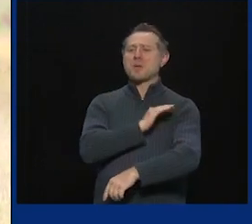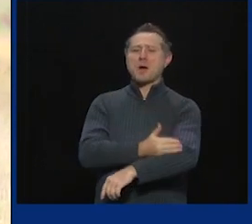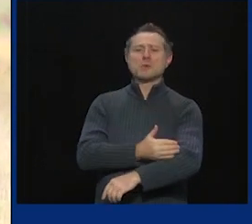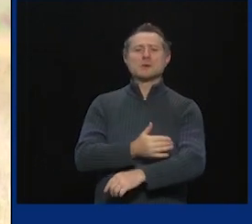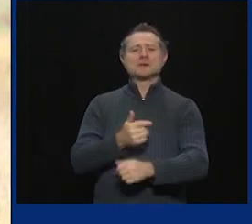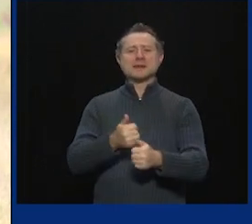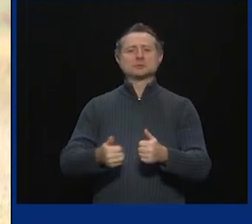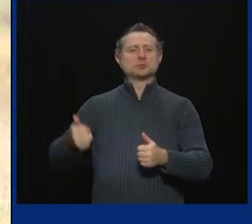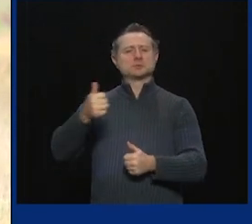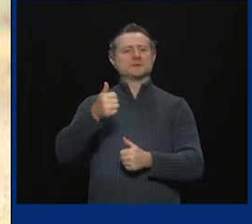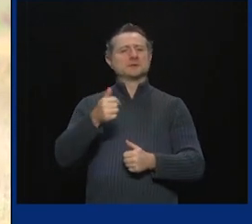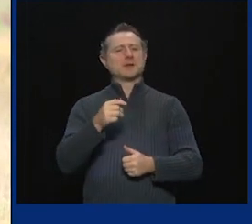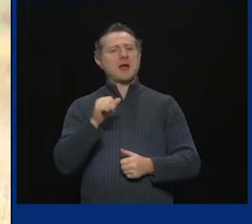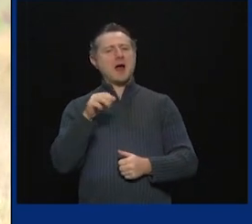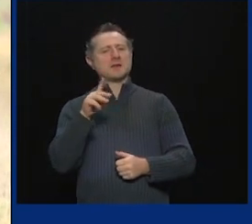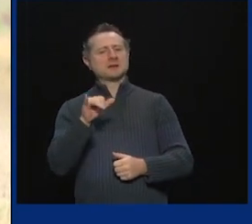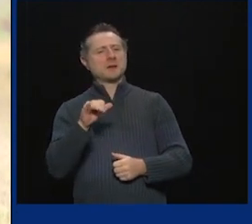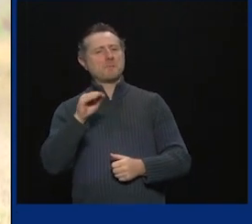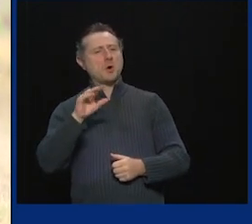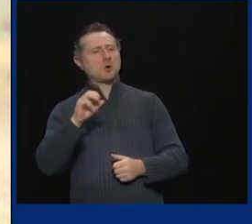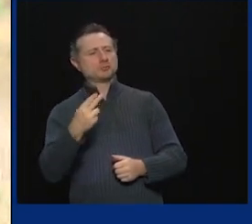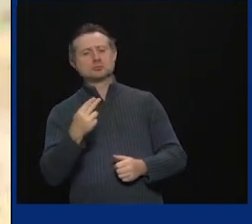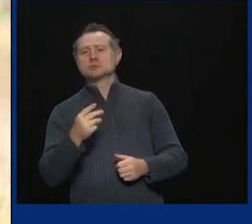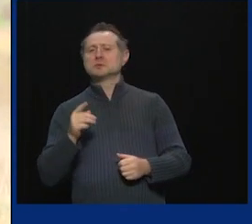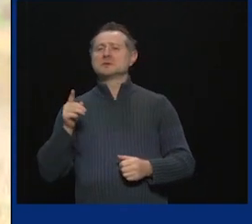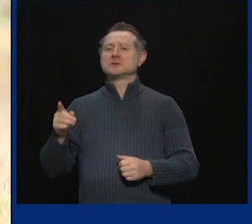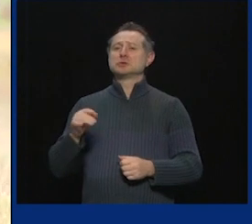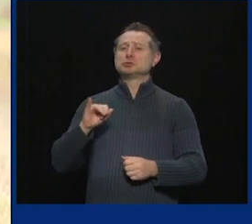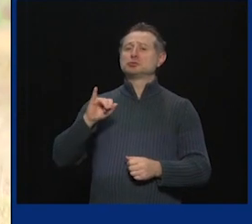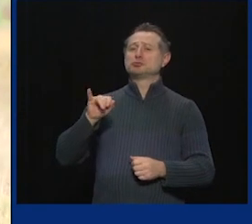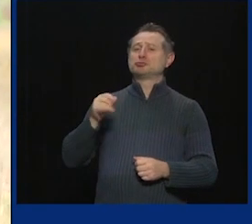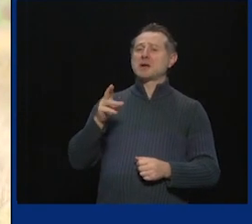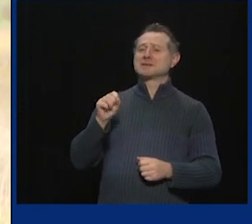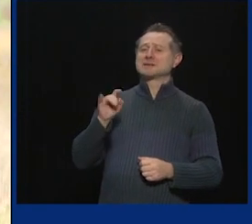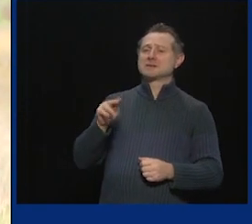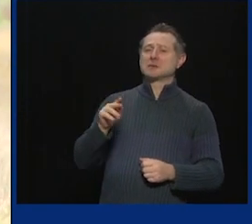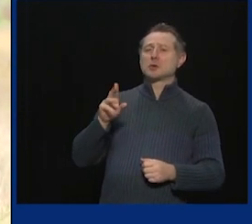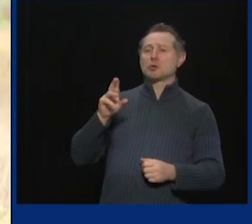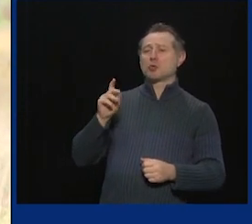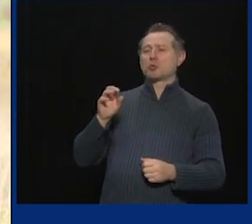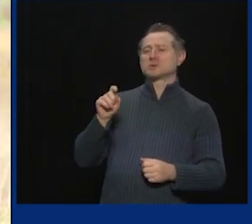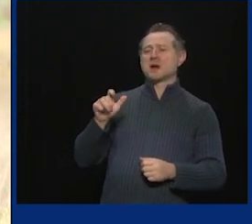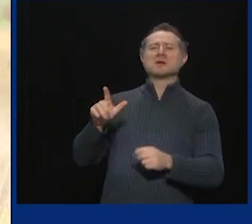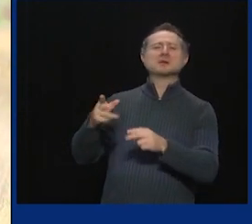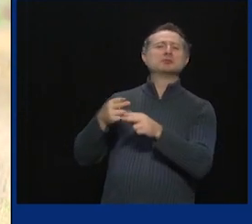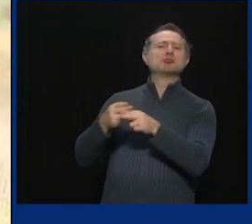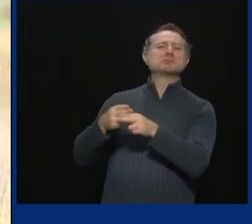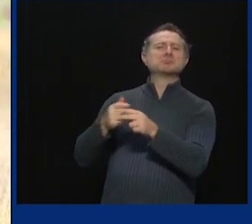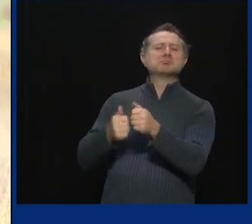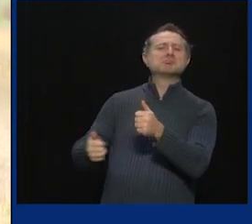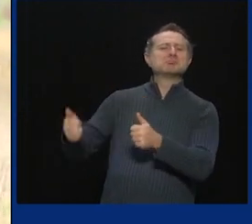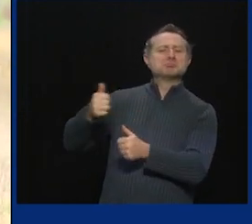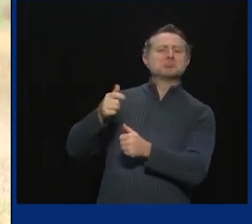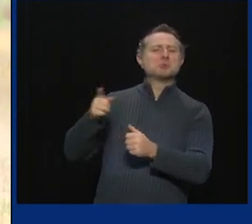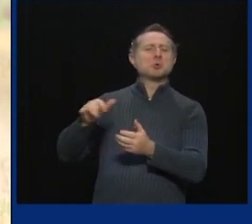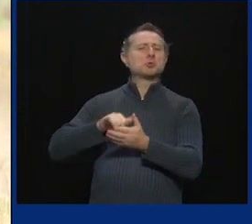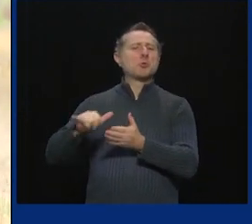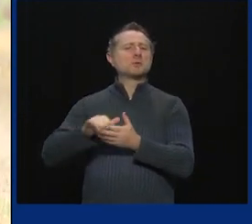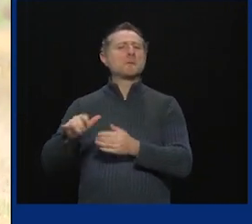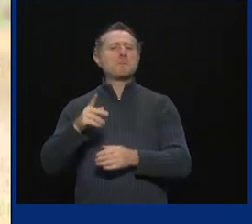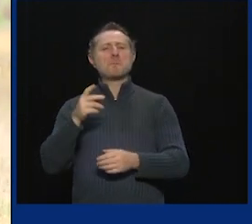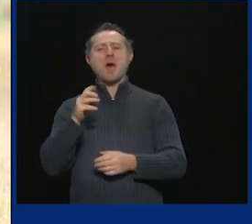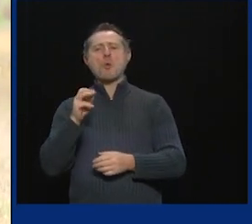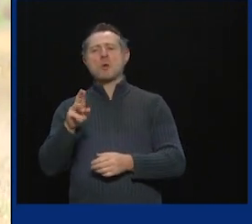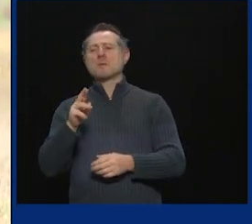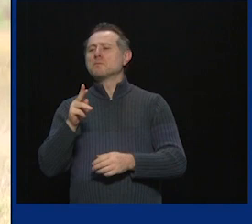welcome Justin Driscoll, the Interim President and CEO of the New York Power Authority, and New York Power Authority Chairman John Colmel.